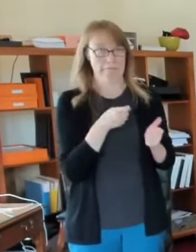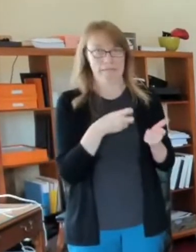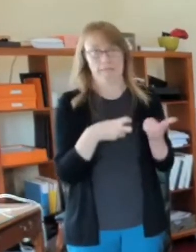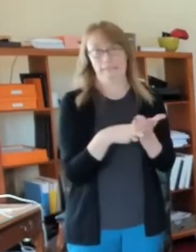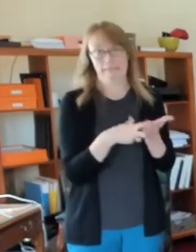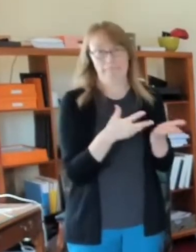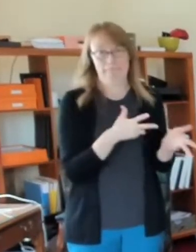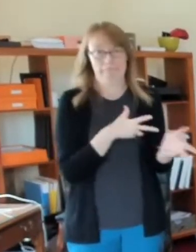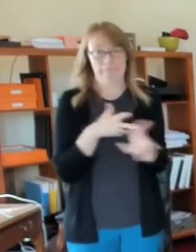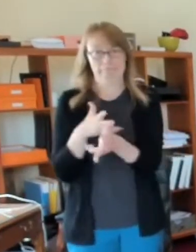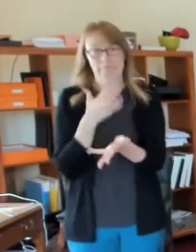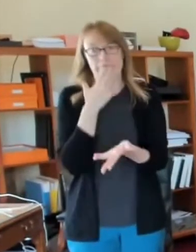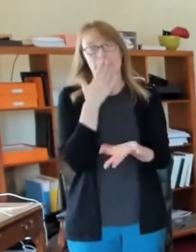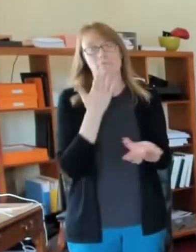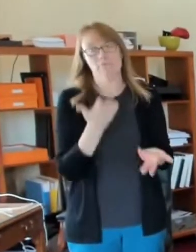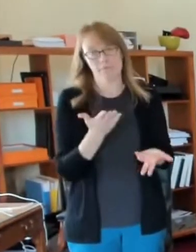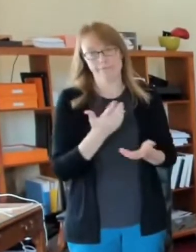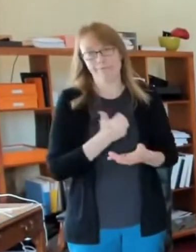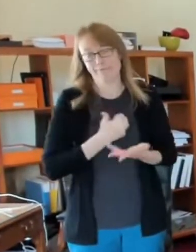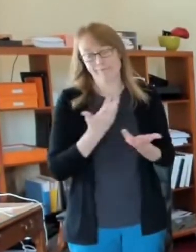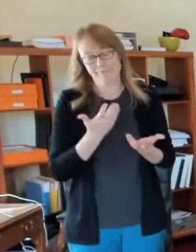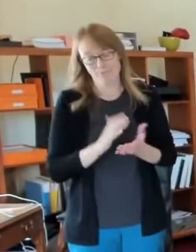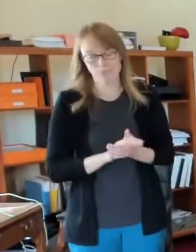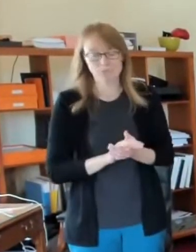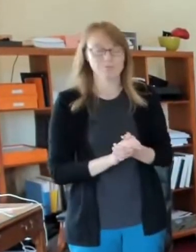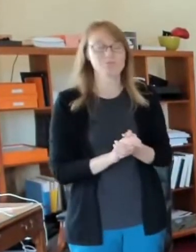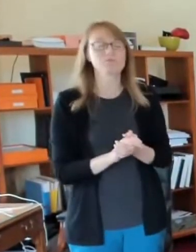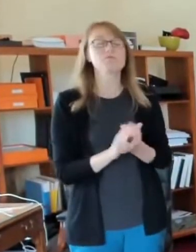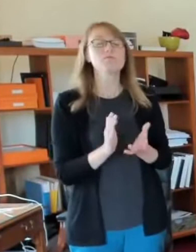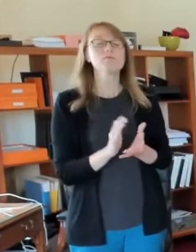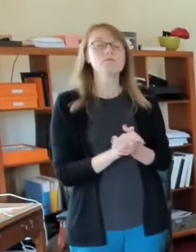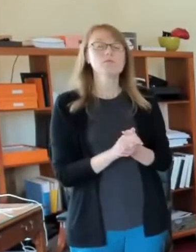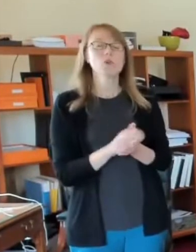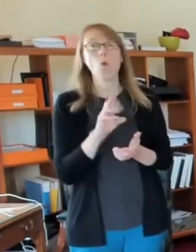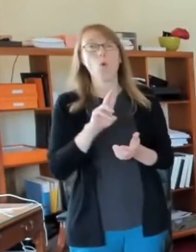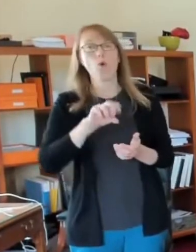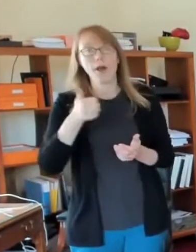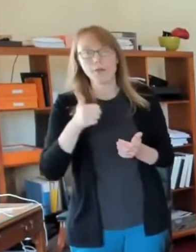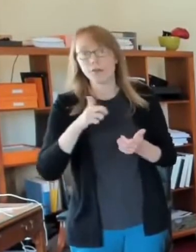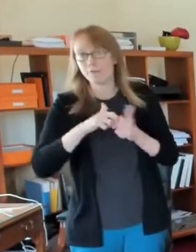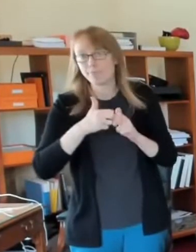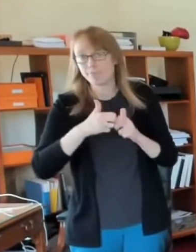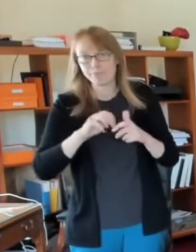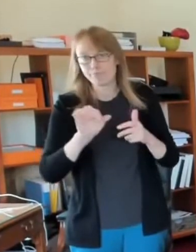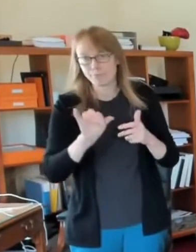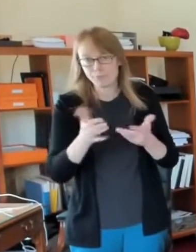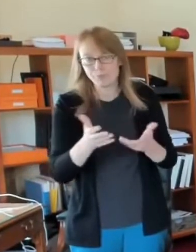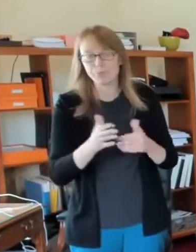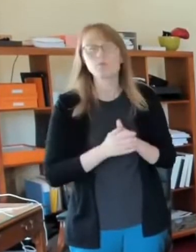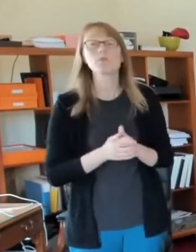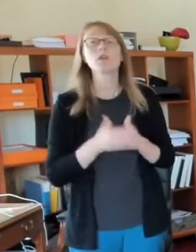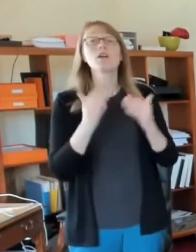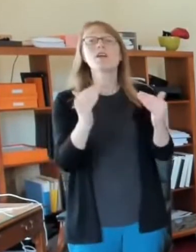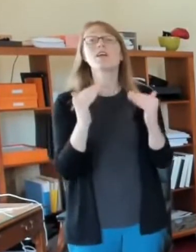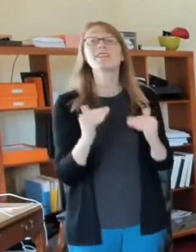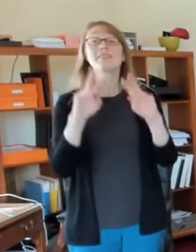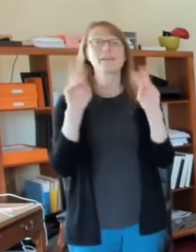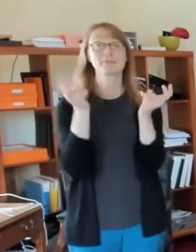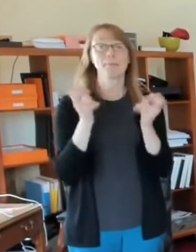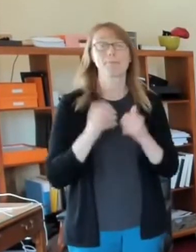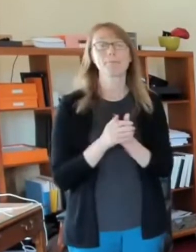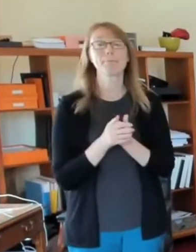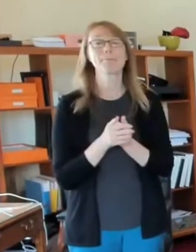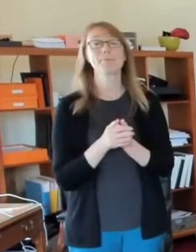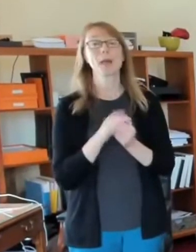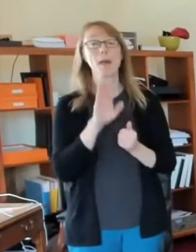last thing, before I take questions, is to talk about mail-in and absentee ballots.